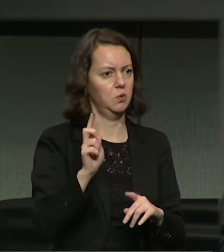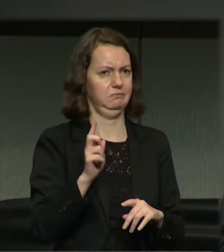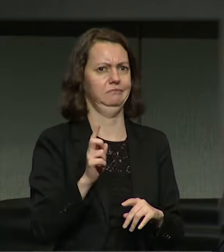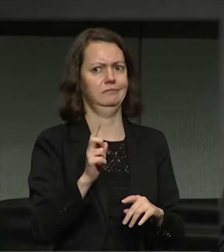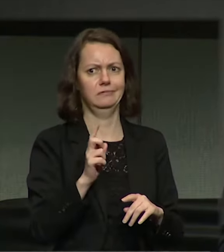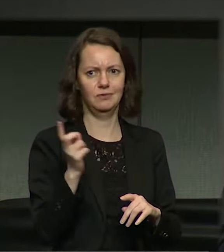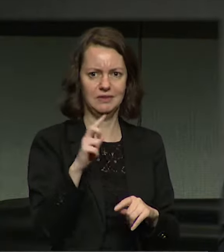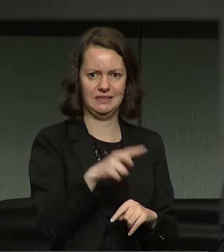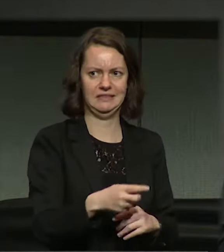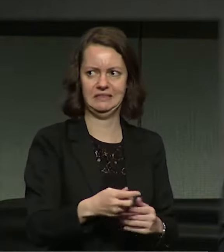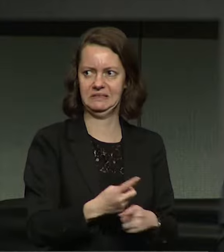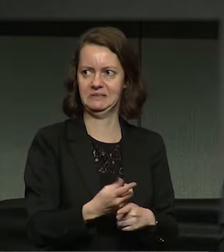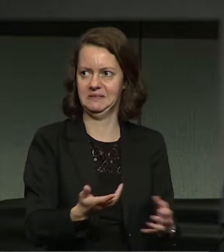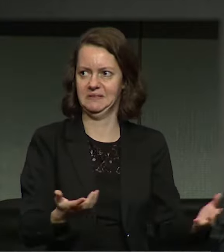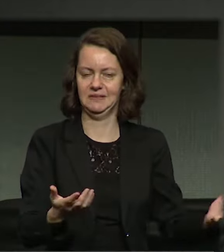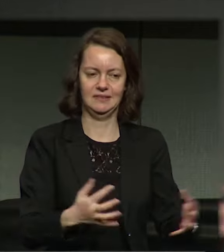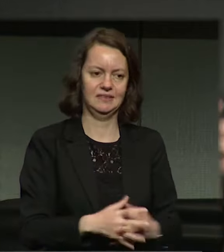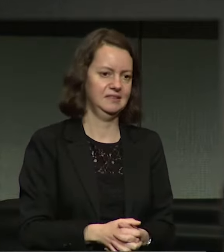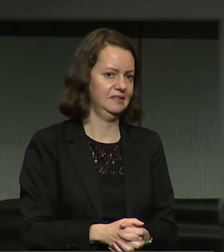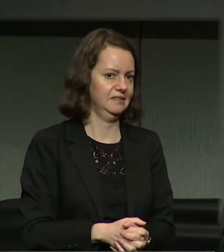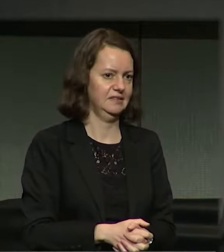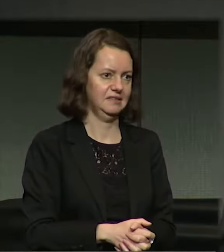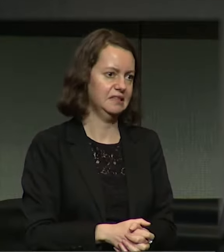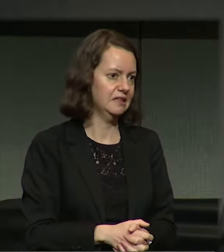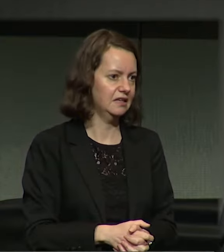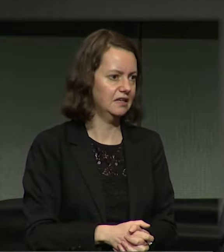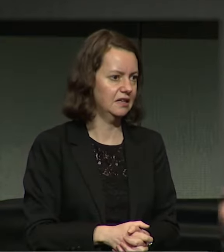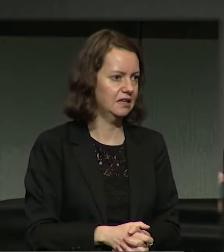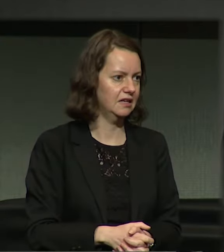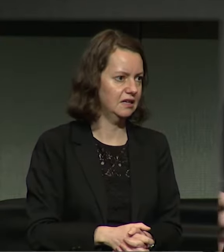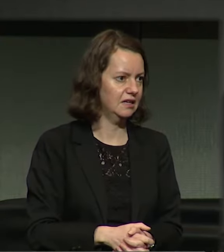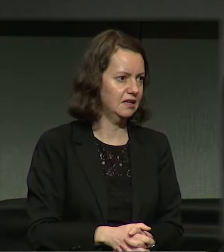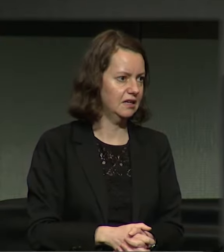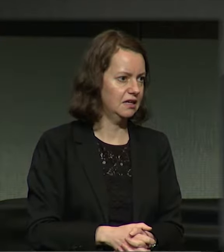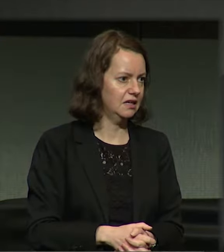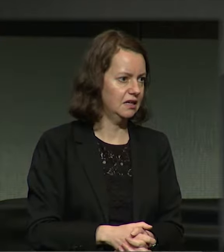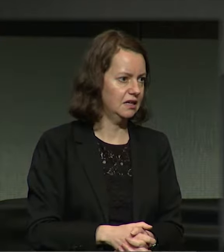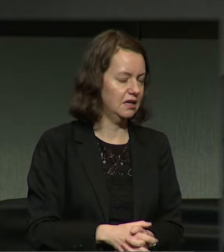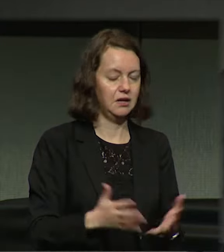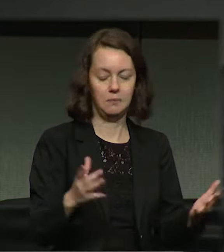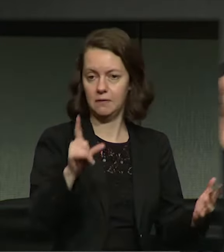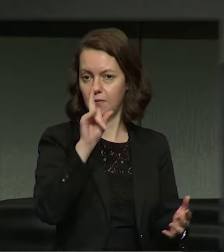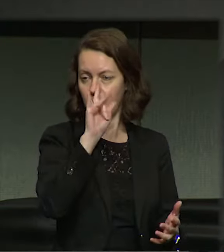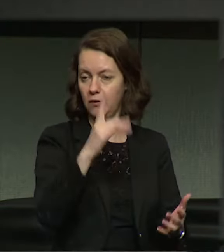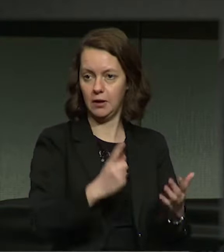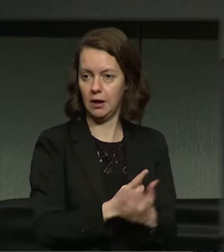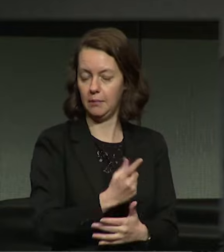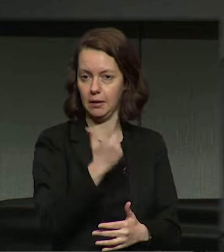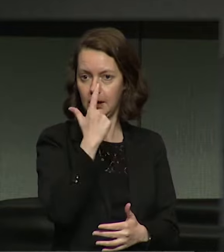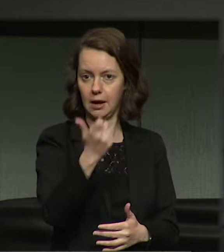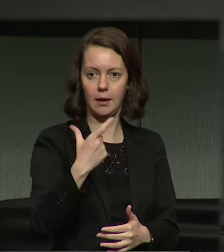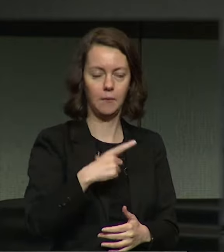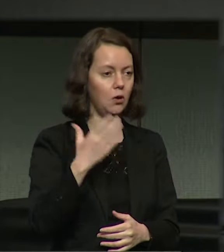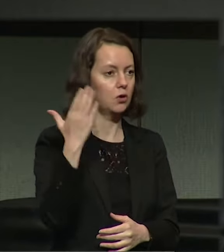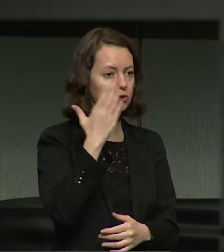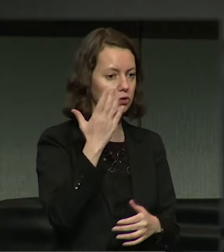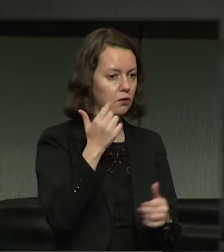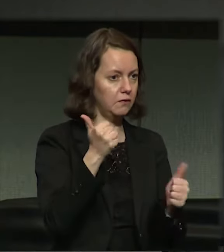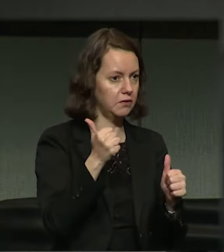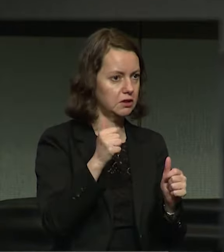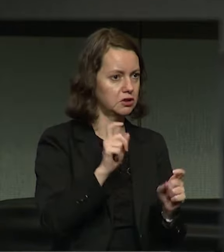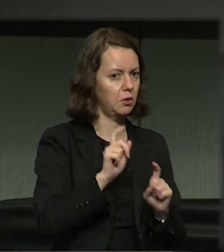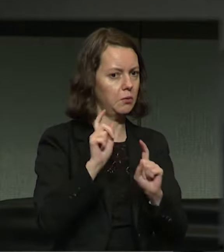the hell was that all about? But anyway, it was something serendipitous about that, because school had finished, I went to the